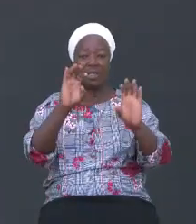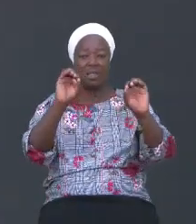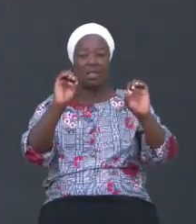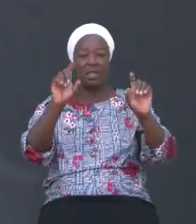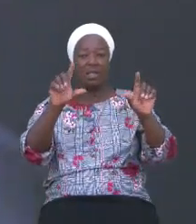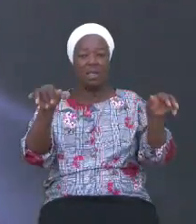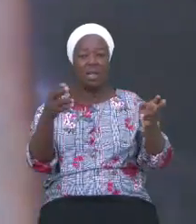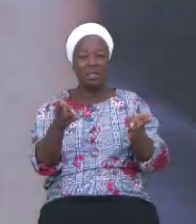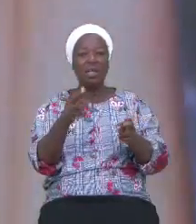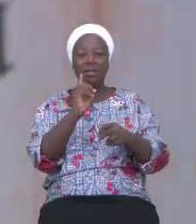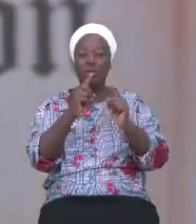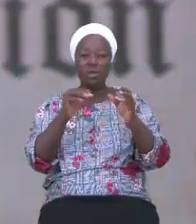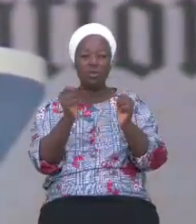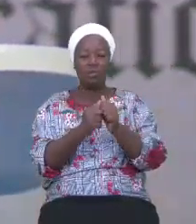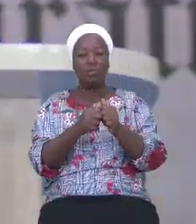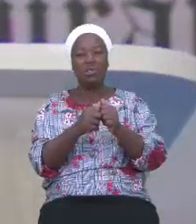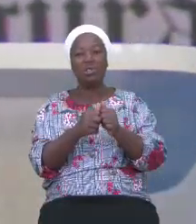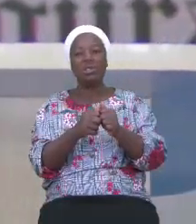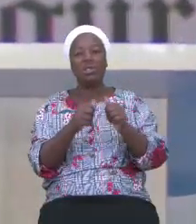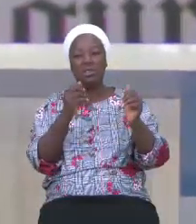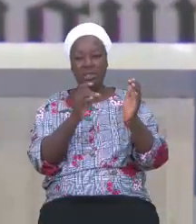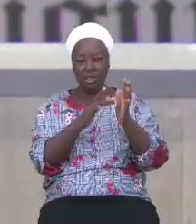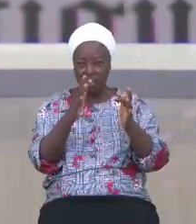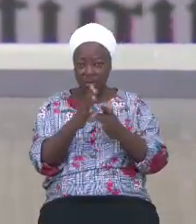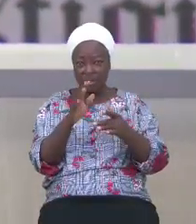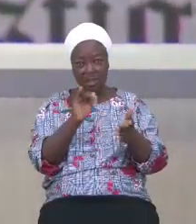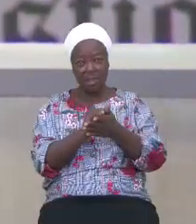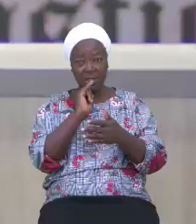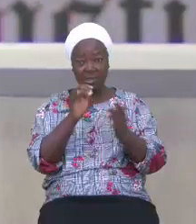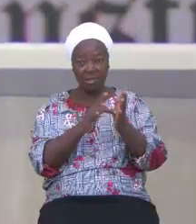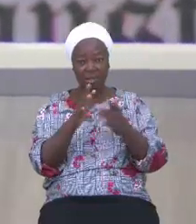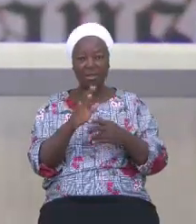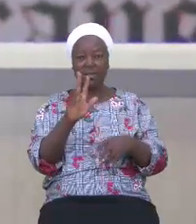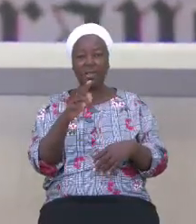talking with him. Three things we're looking at here.